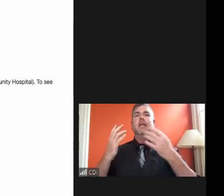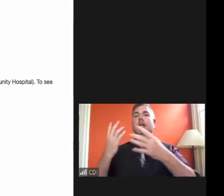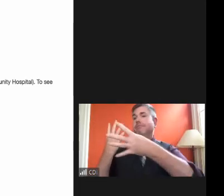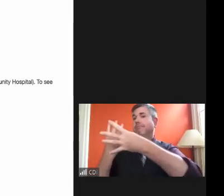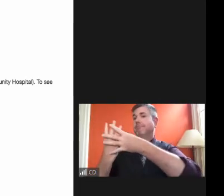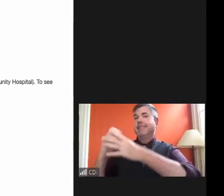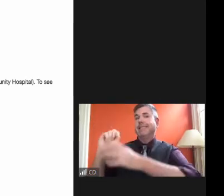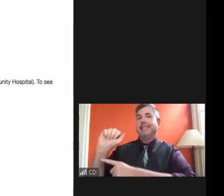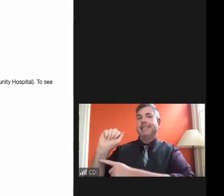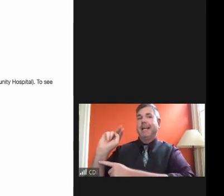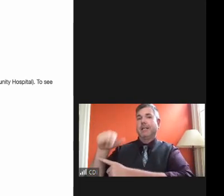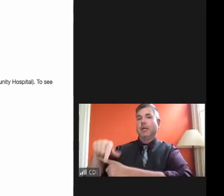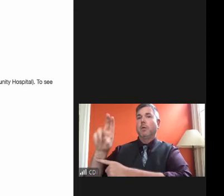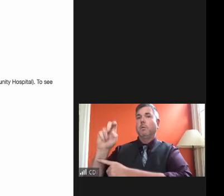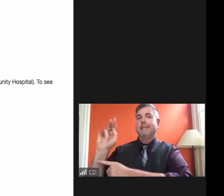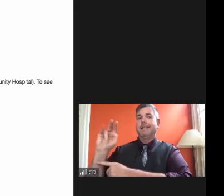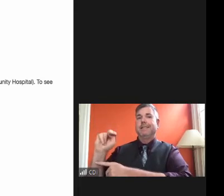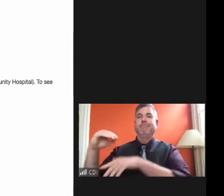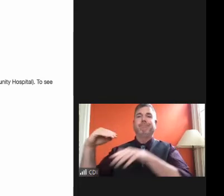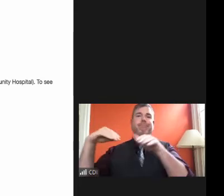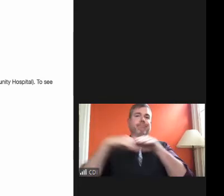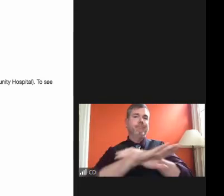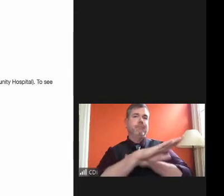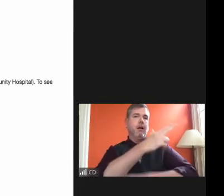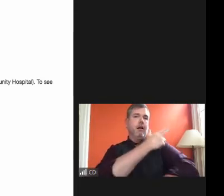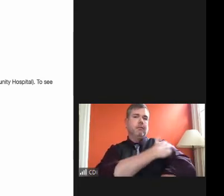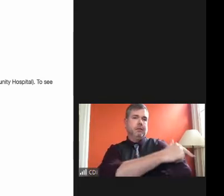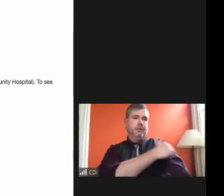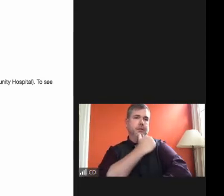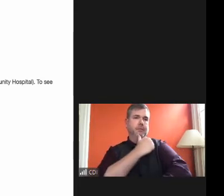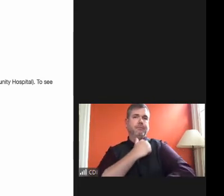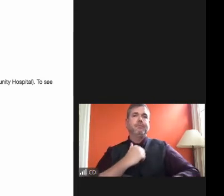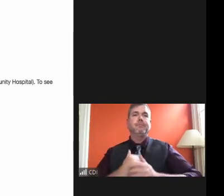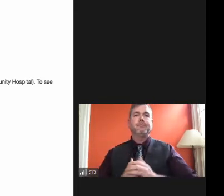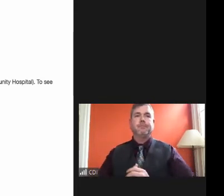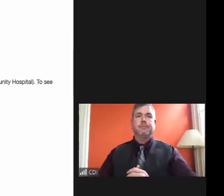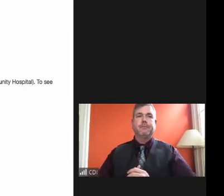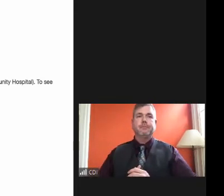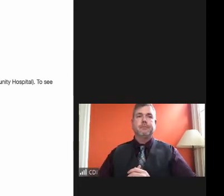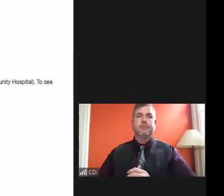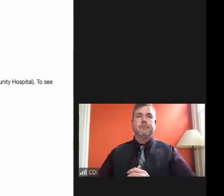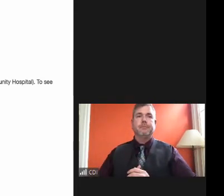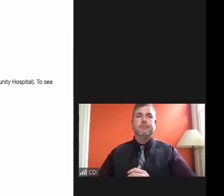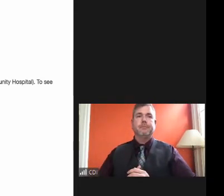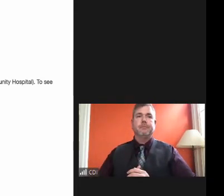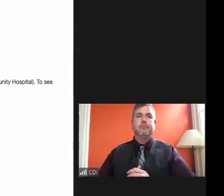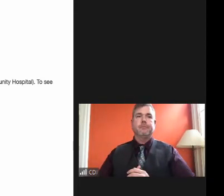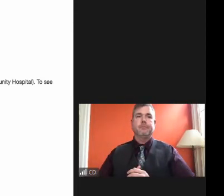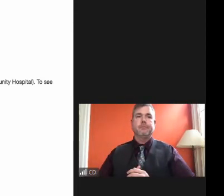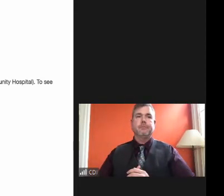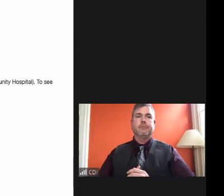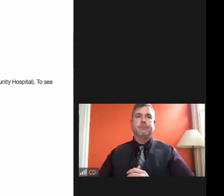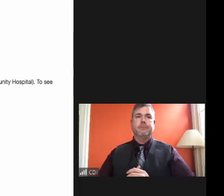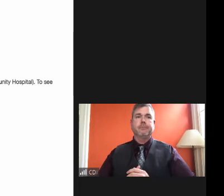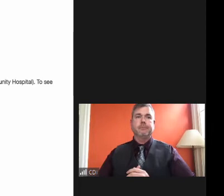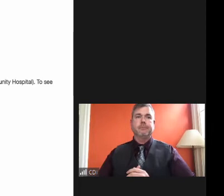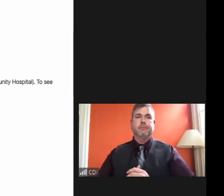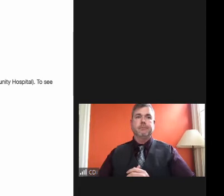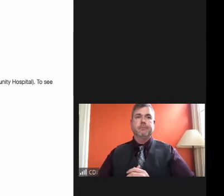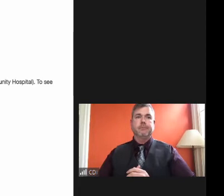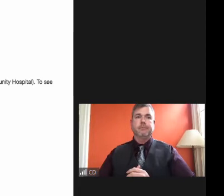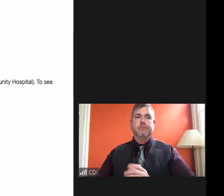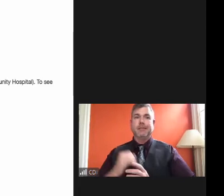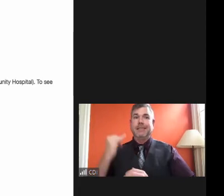San Quentin inmates and 22 are coming from our community. So if there wasn't that outbreak occurring at San Quentin, our hospitalization rate would